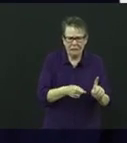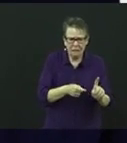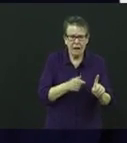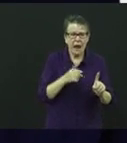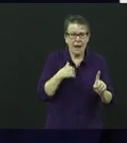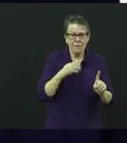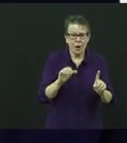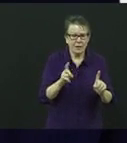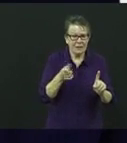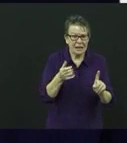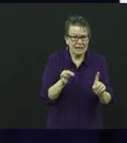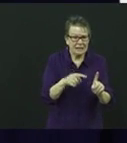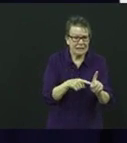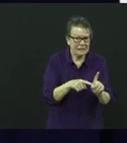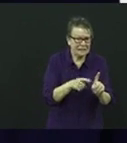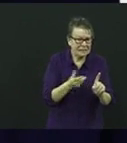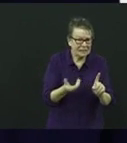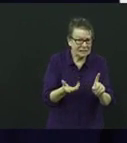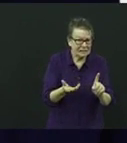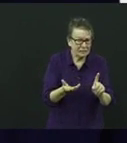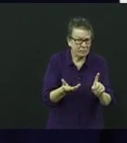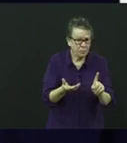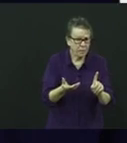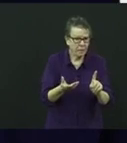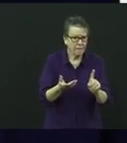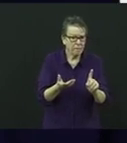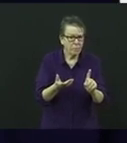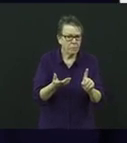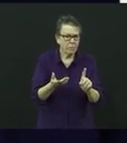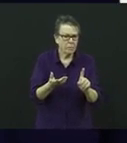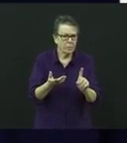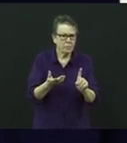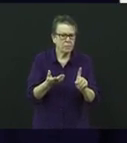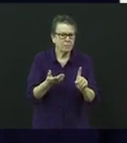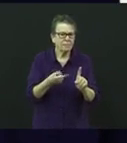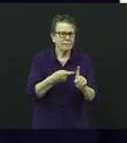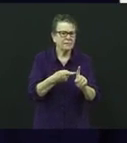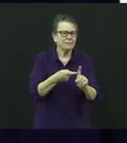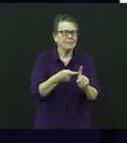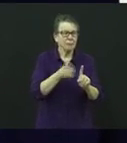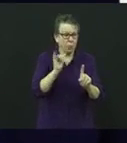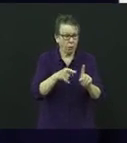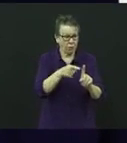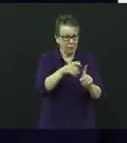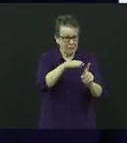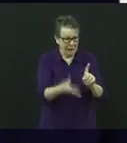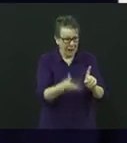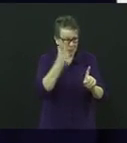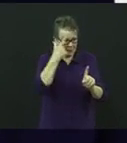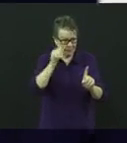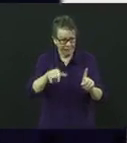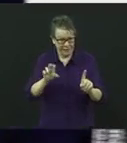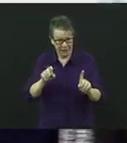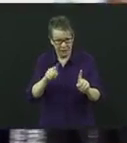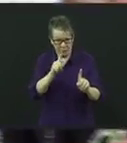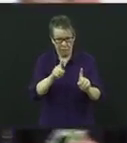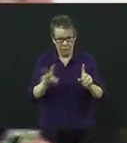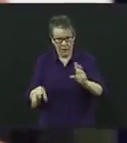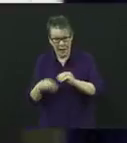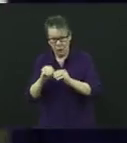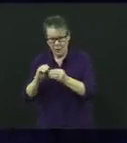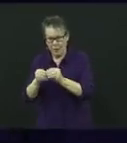have any impact on our statistics. It's de minimis at this point. Just a couple of quick